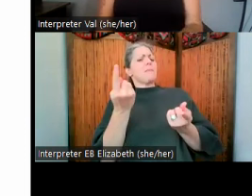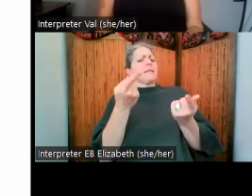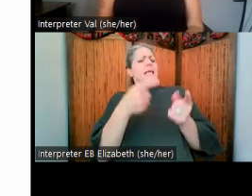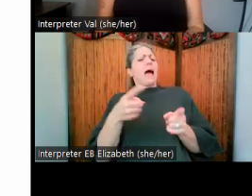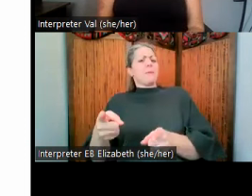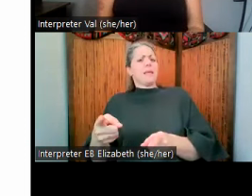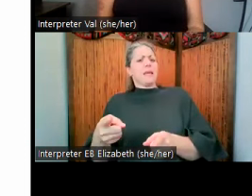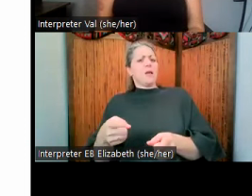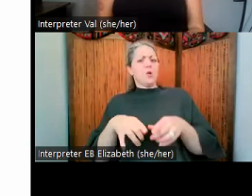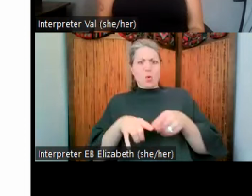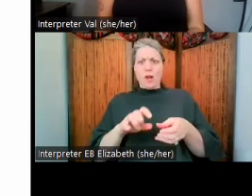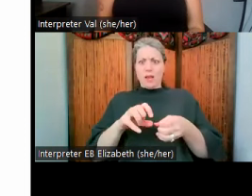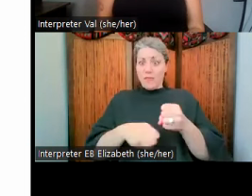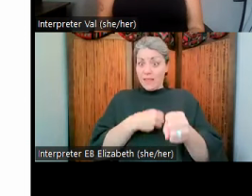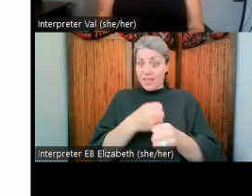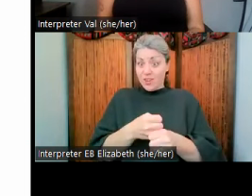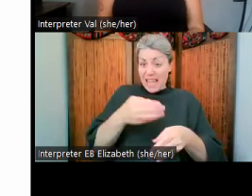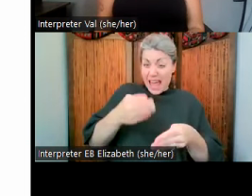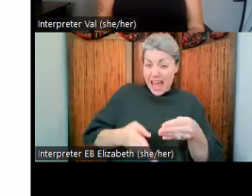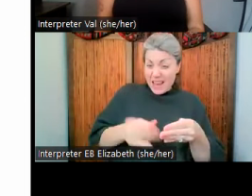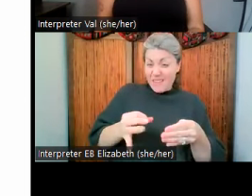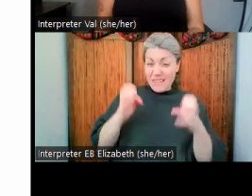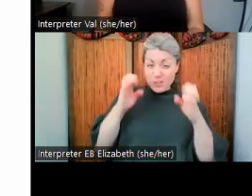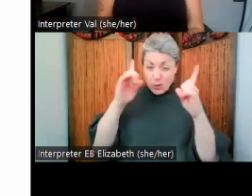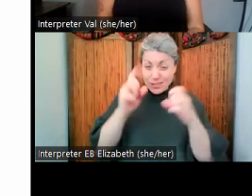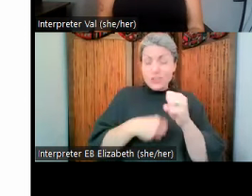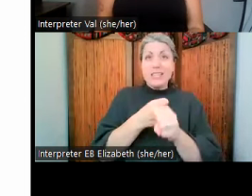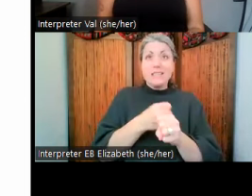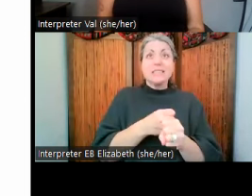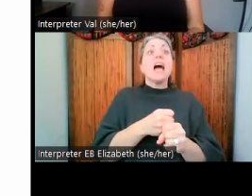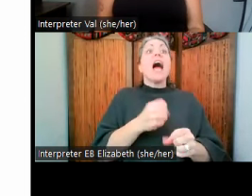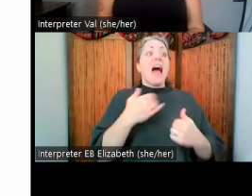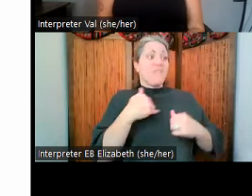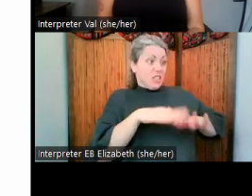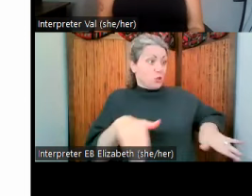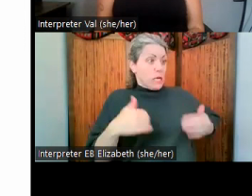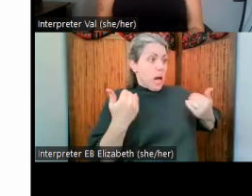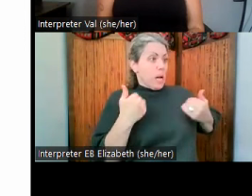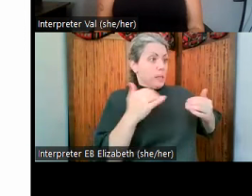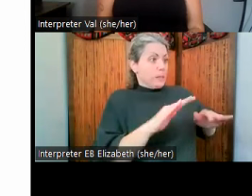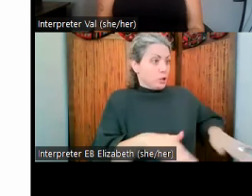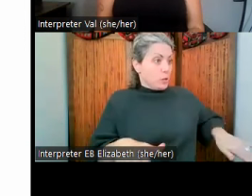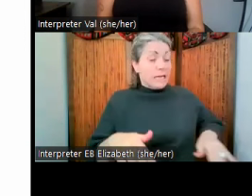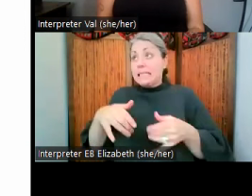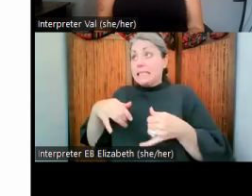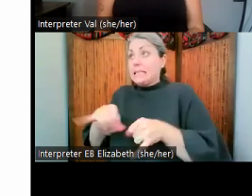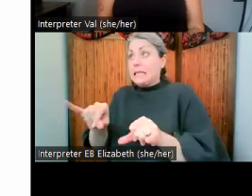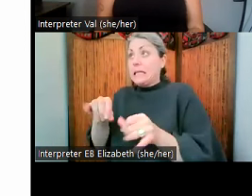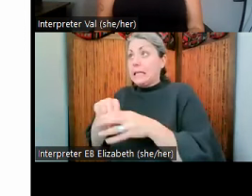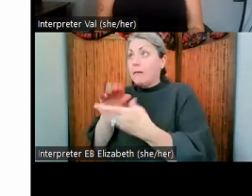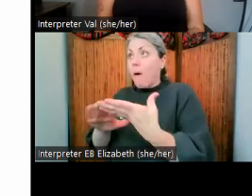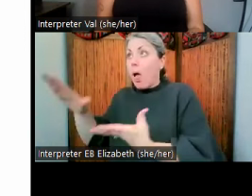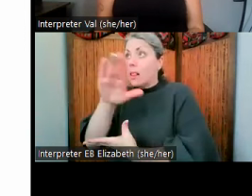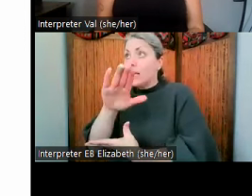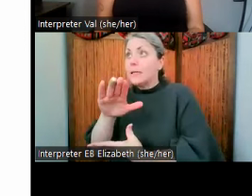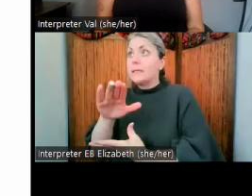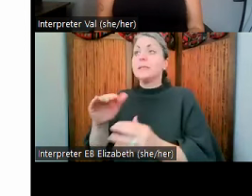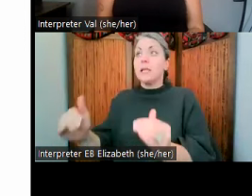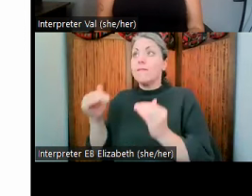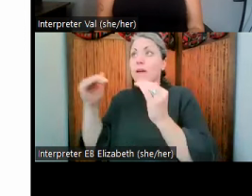during those prime end of education, early beginning your career years, when families are also typically having